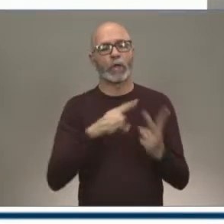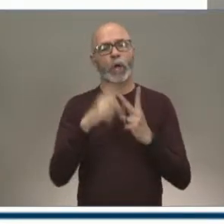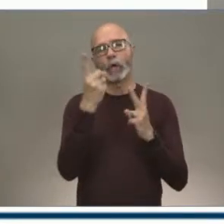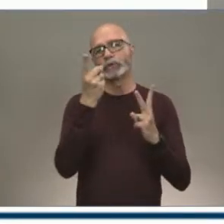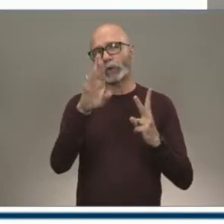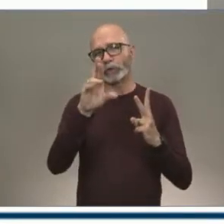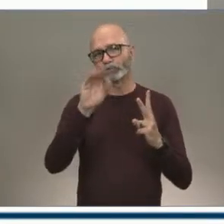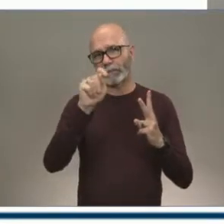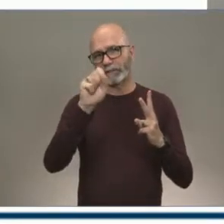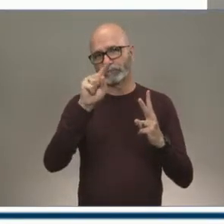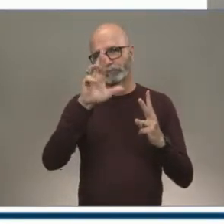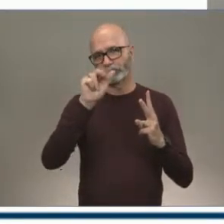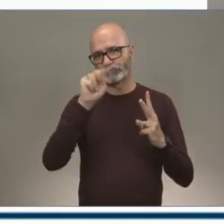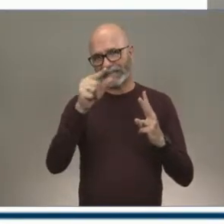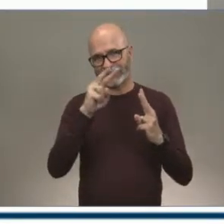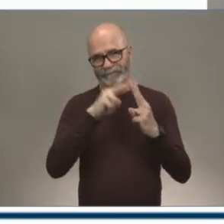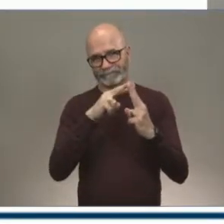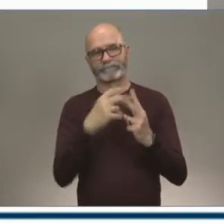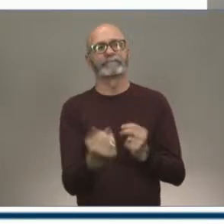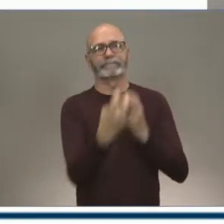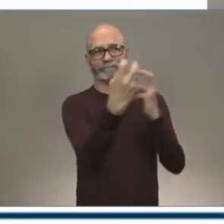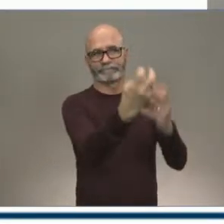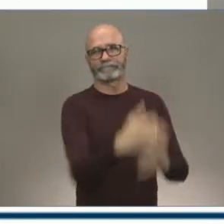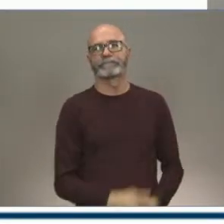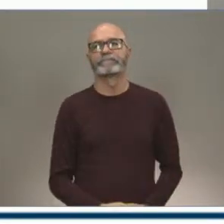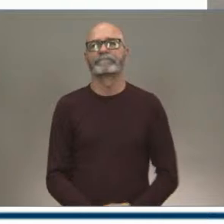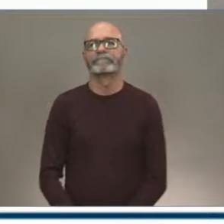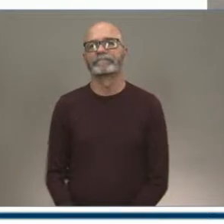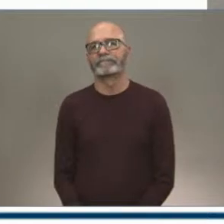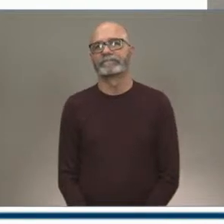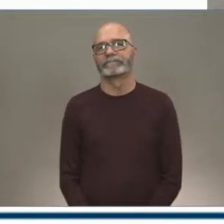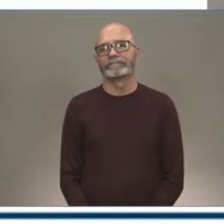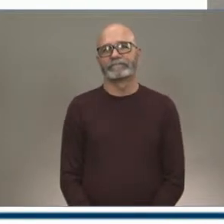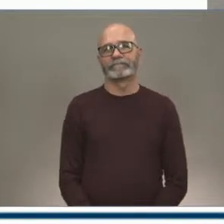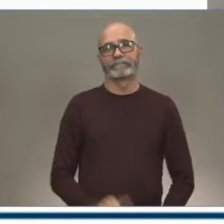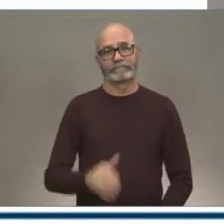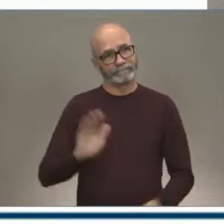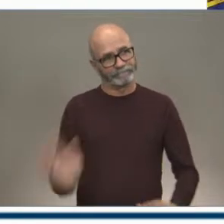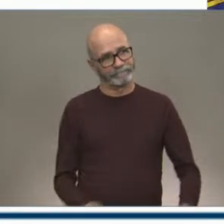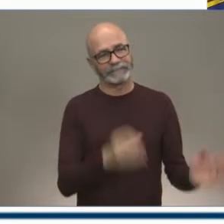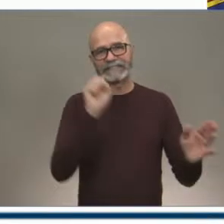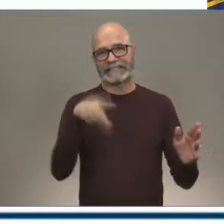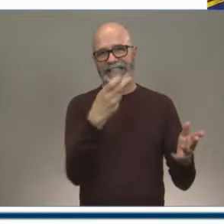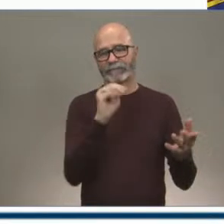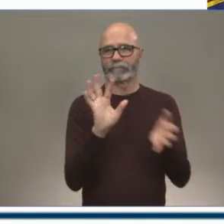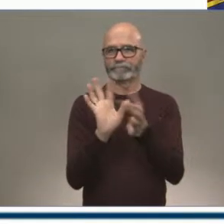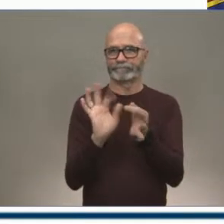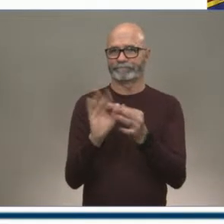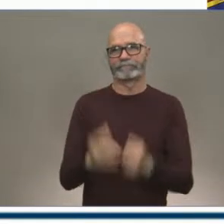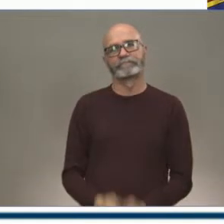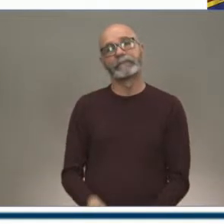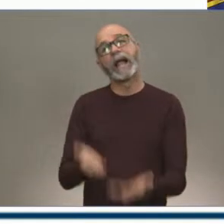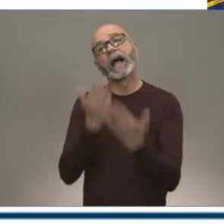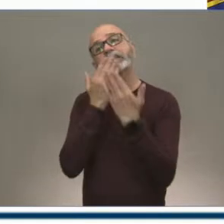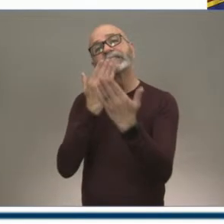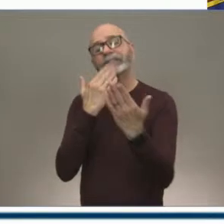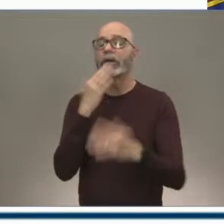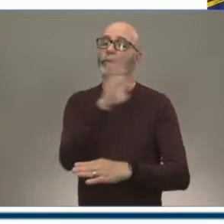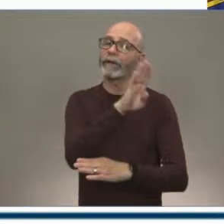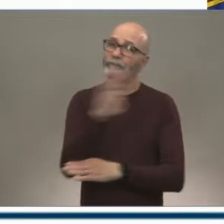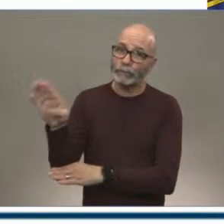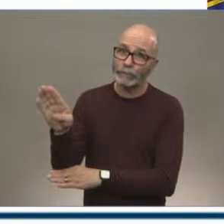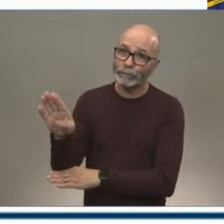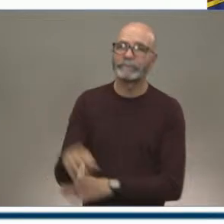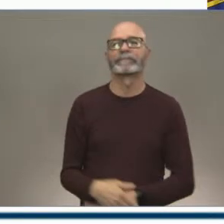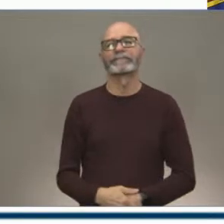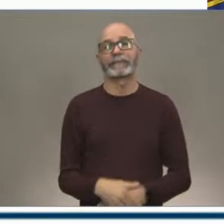Stephen McNeil, and Nova Scotia's Chief Medical Officer of Health, Dr. Robert Strang. Go ahead, Premier. Thank you, Christy, and good afternoon, everyone. Today, Dr. Strang is